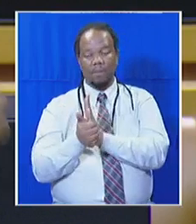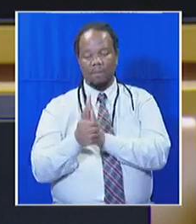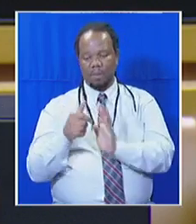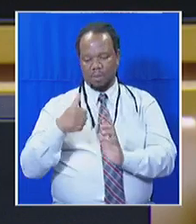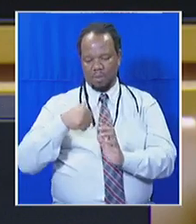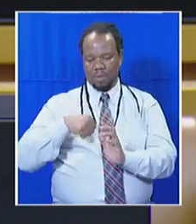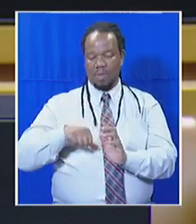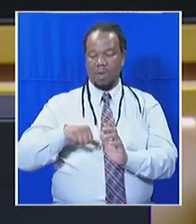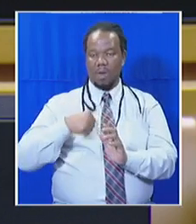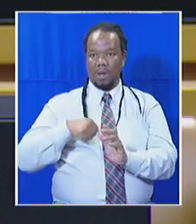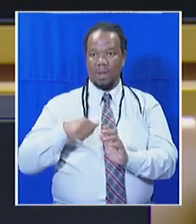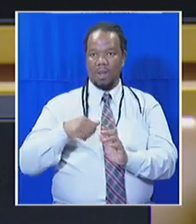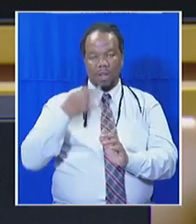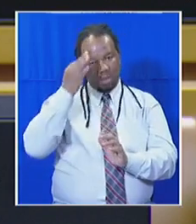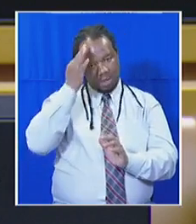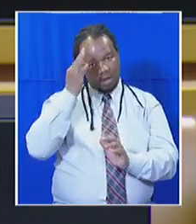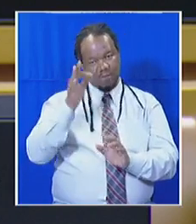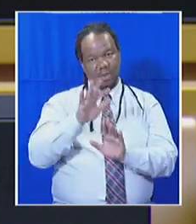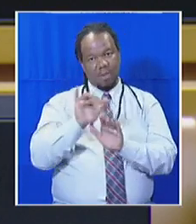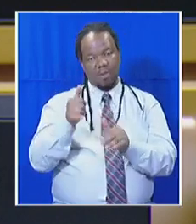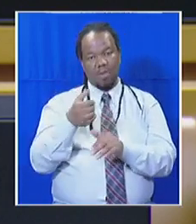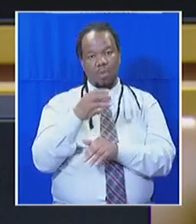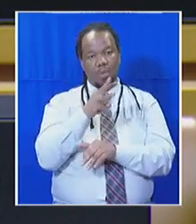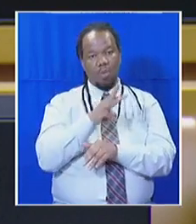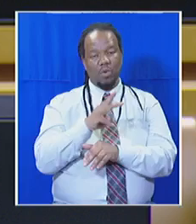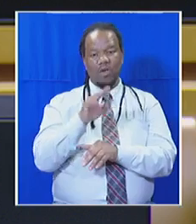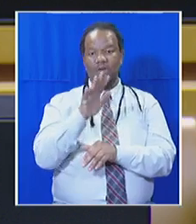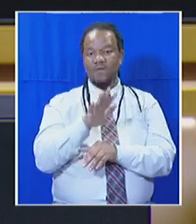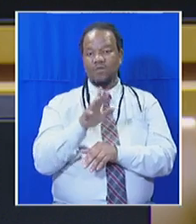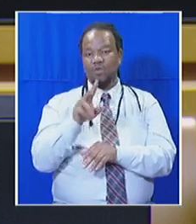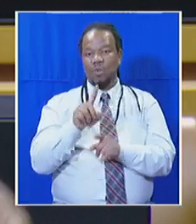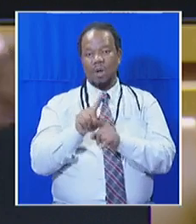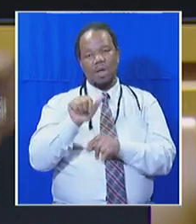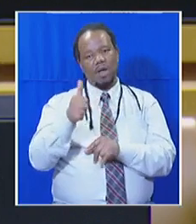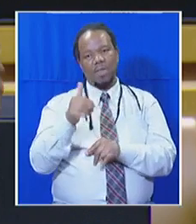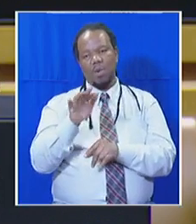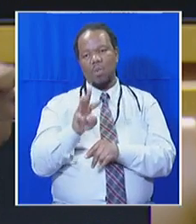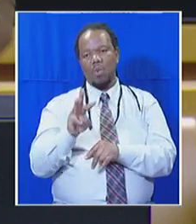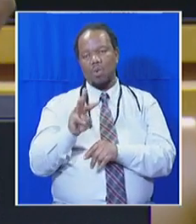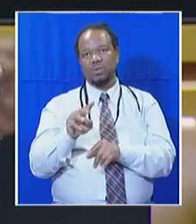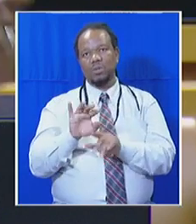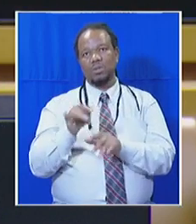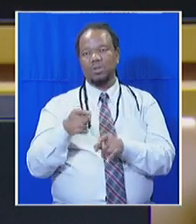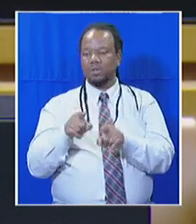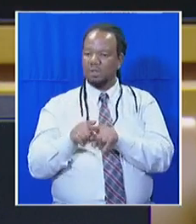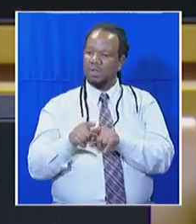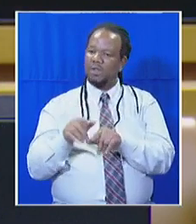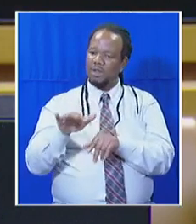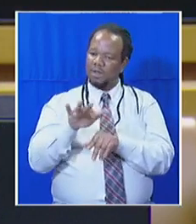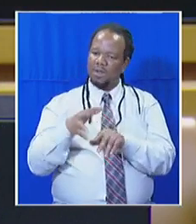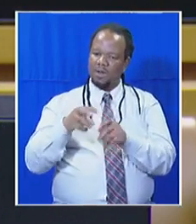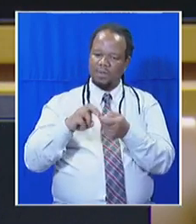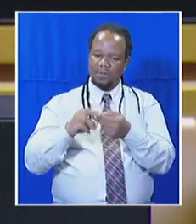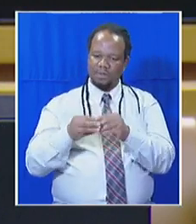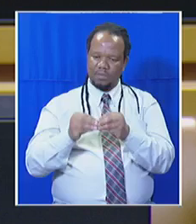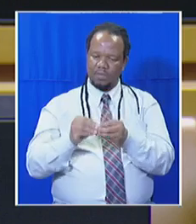with the maintenance, because those Ward 52, Ward whatever, are the areas that we are now dealing with, and hence in